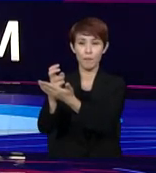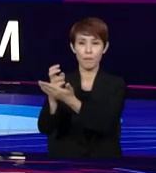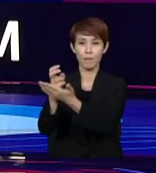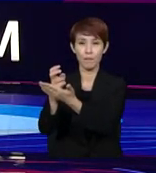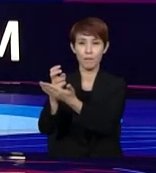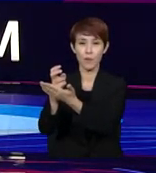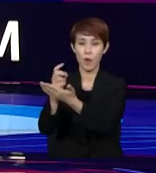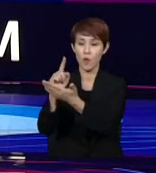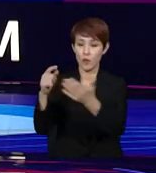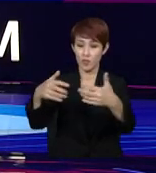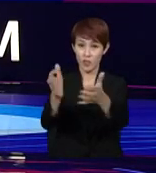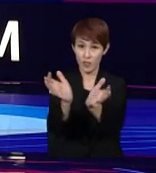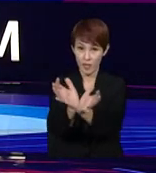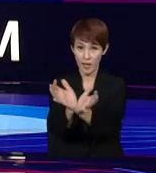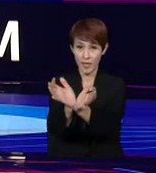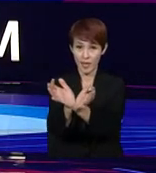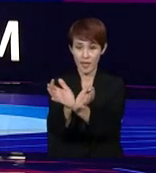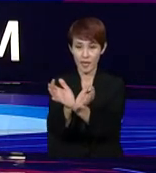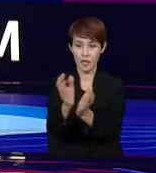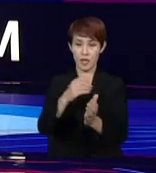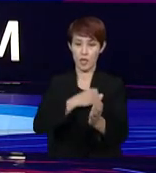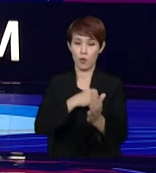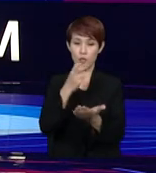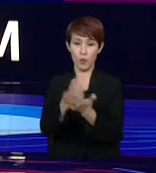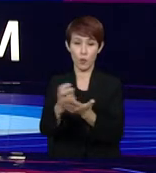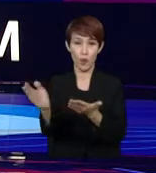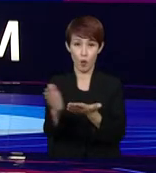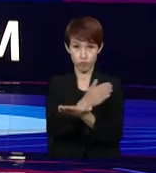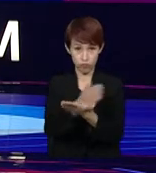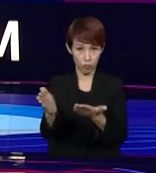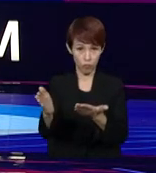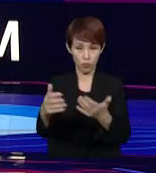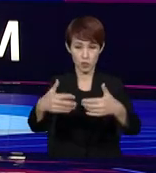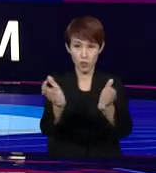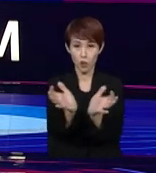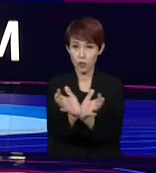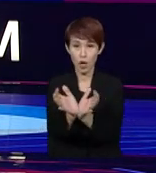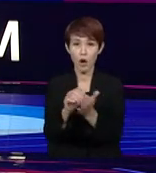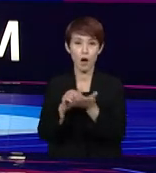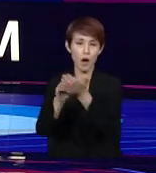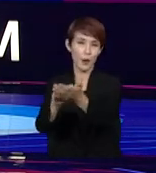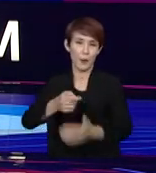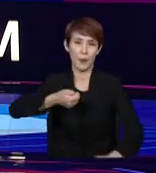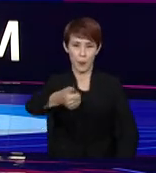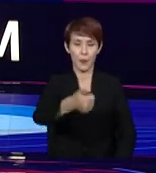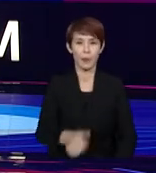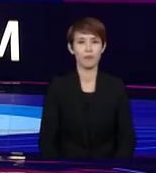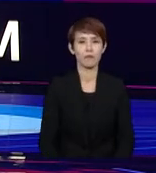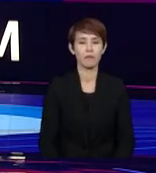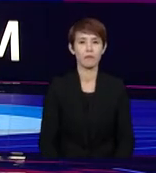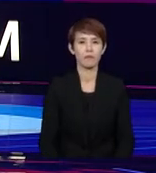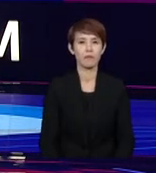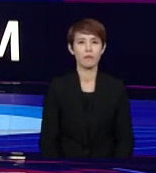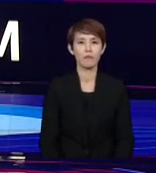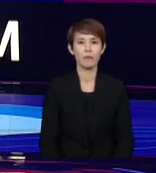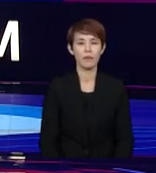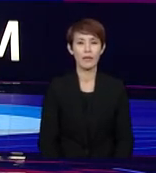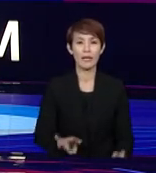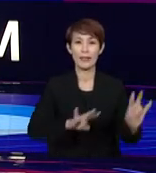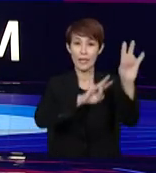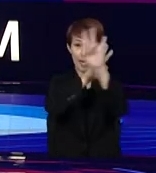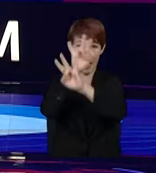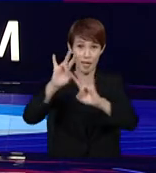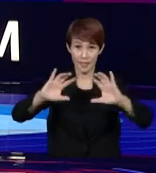membership. And that's not everywhere the case. There's one infamous one in the Netherlands where you basically have a one-person party.